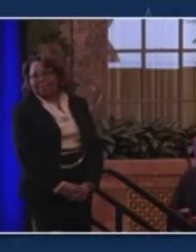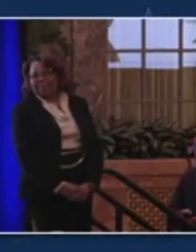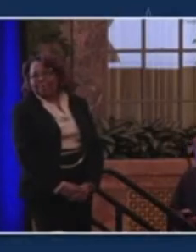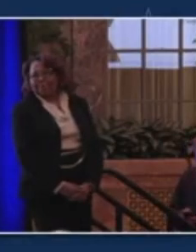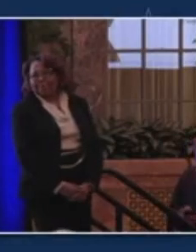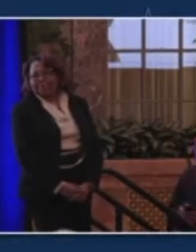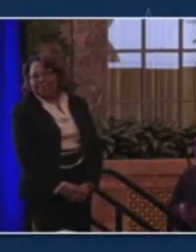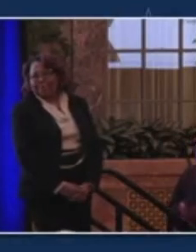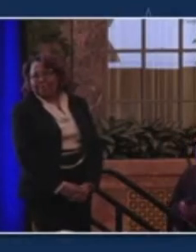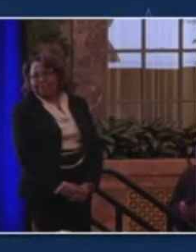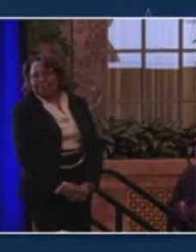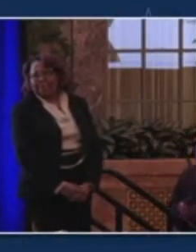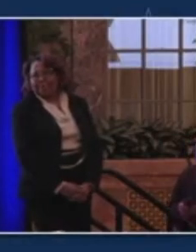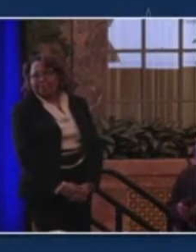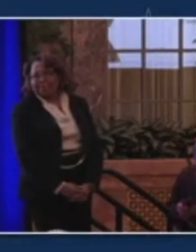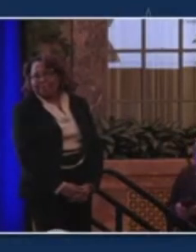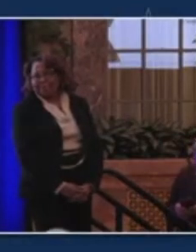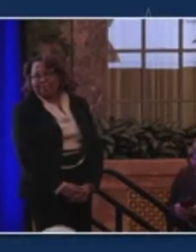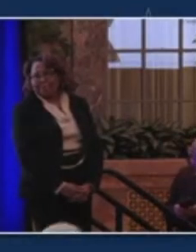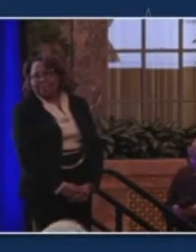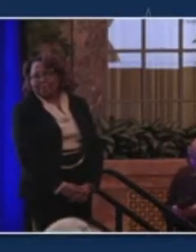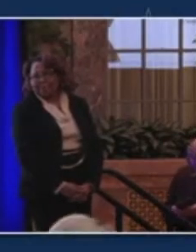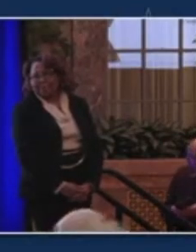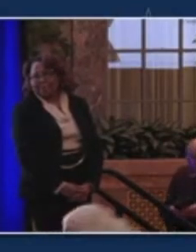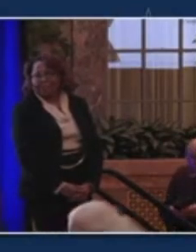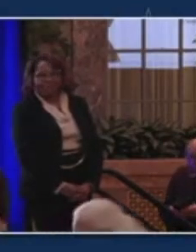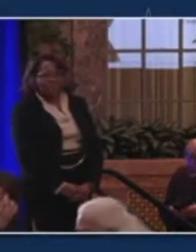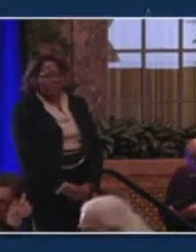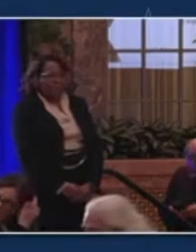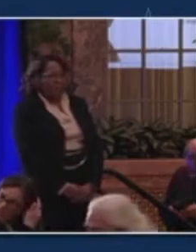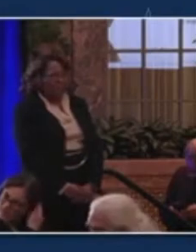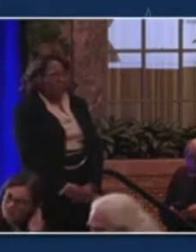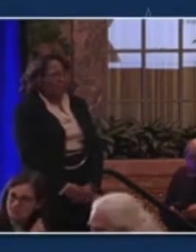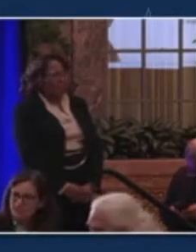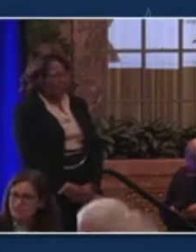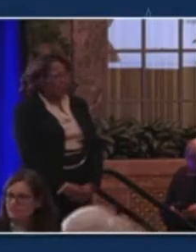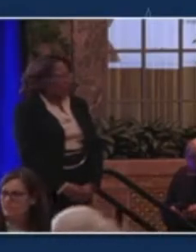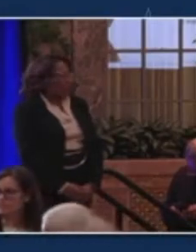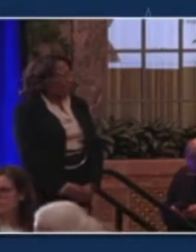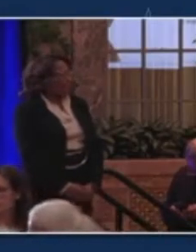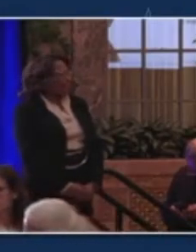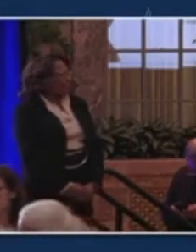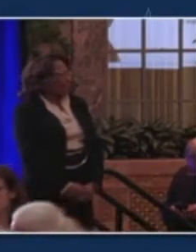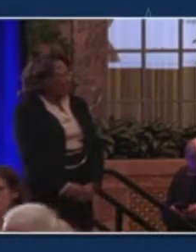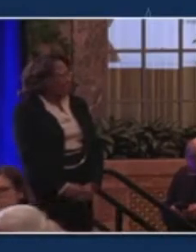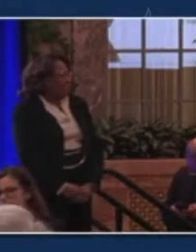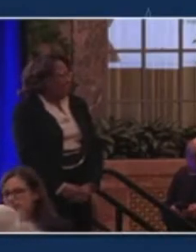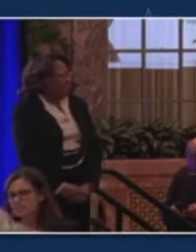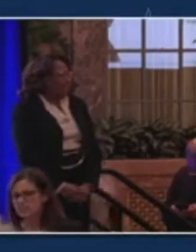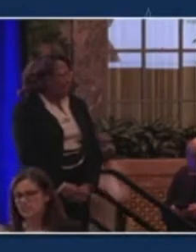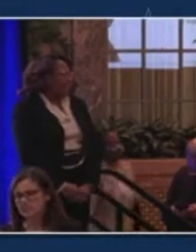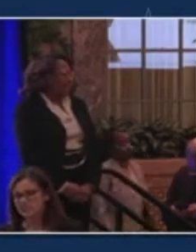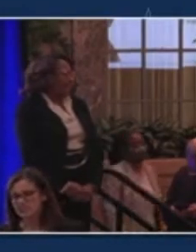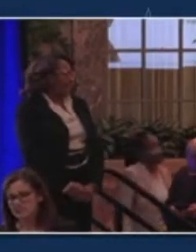I'll have to sneak up to it and dig and seek up to it. I hope it listens when I say,